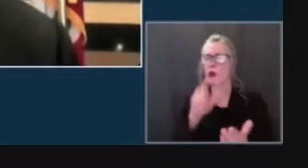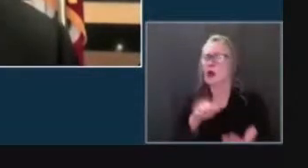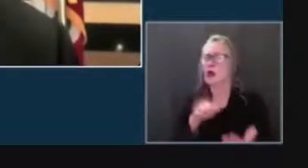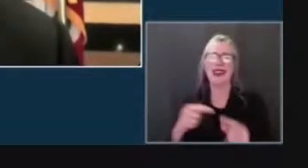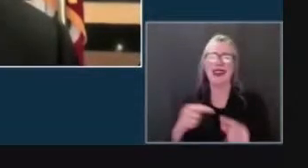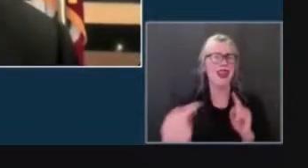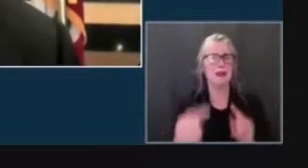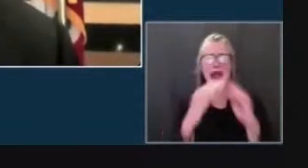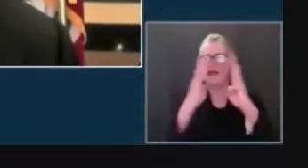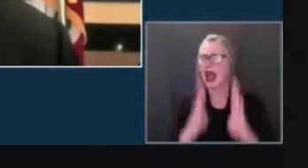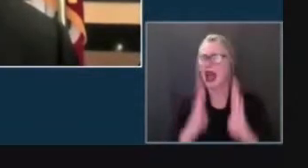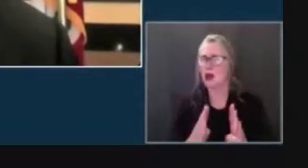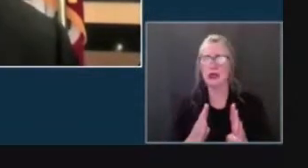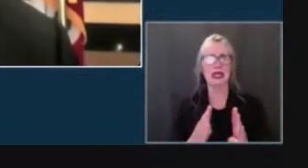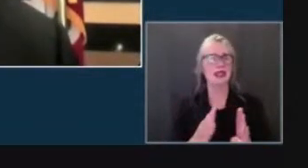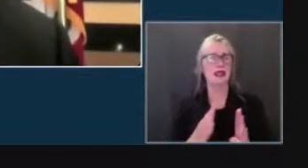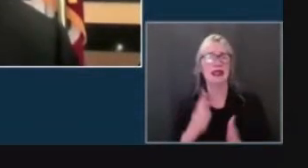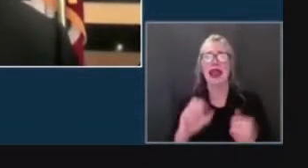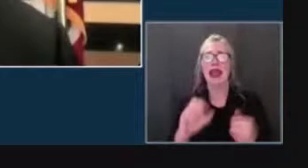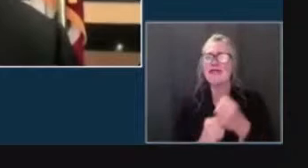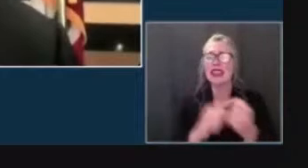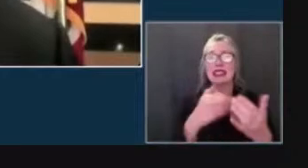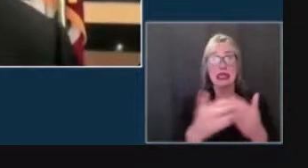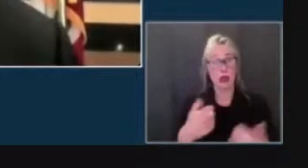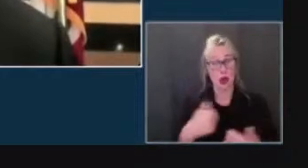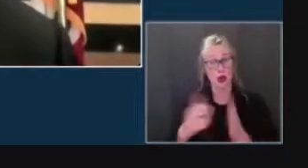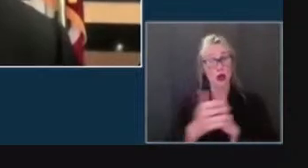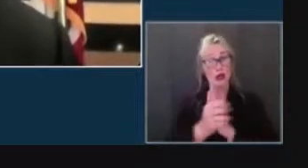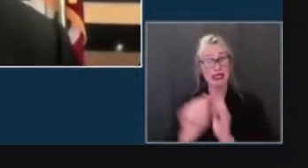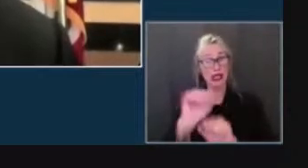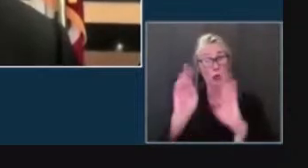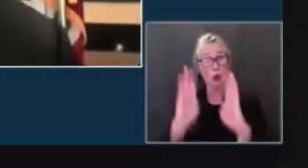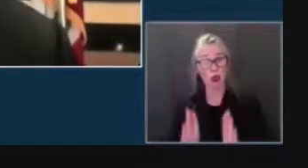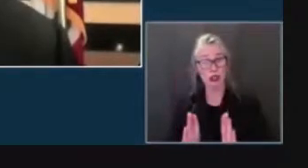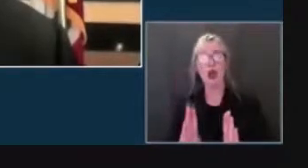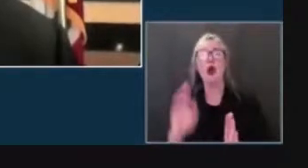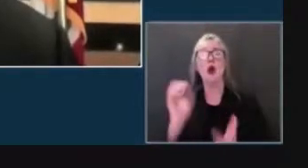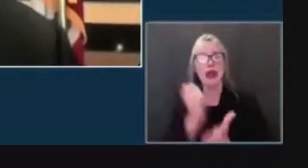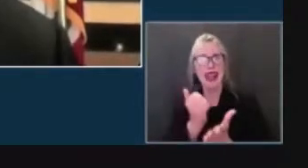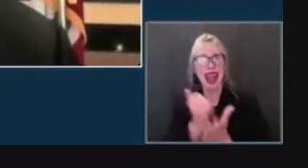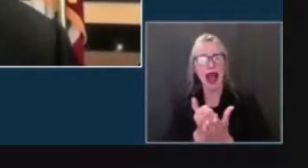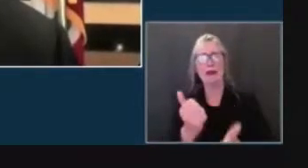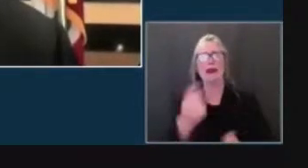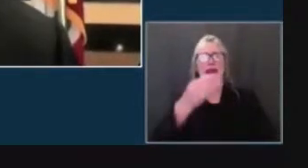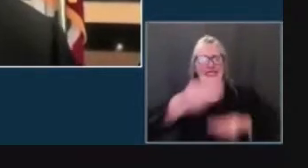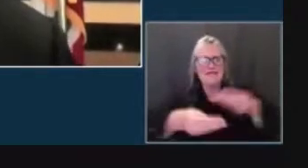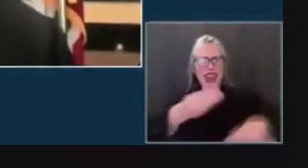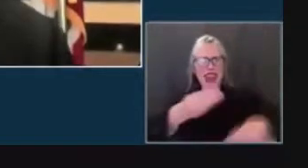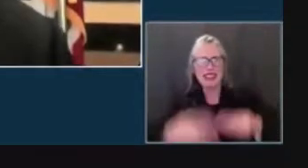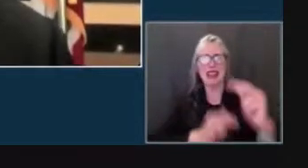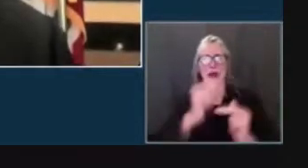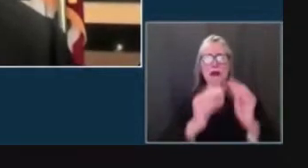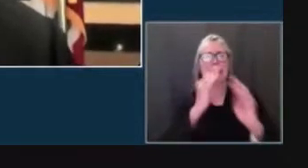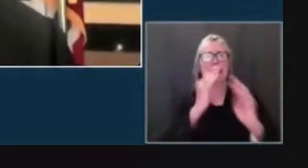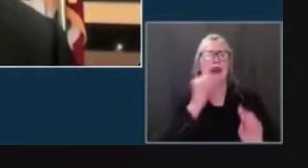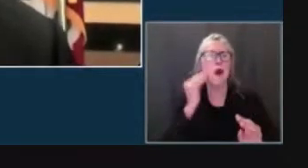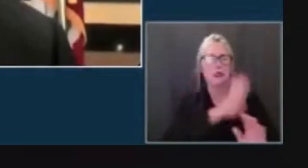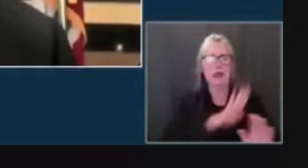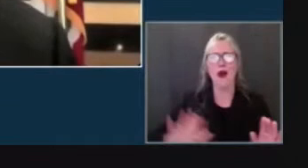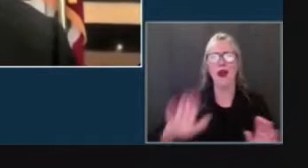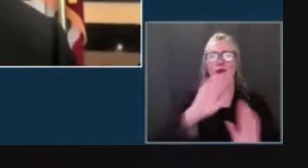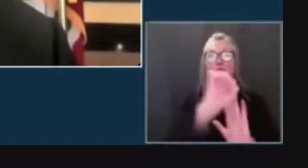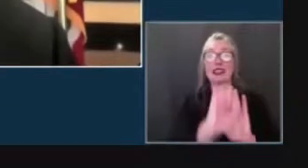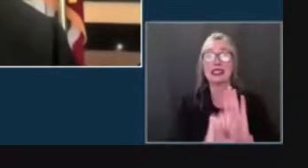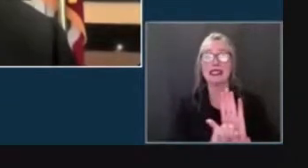housing advocates either. We are the skilled and trained workers that can help deploy a massive investment in housing statewide. I'd be remiss if I didn't point